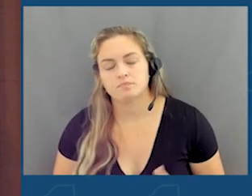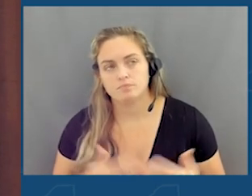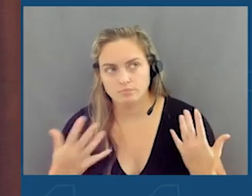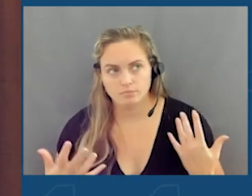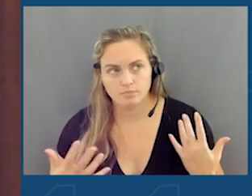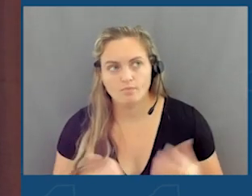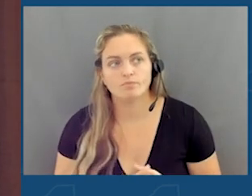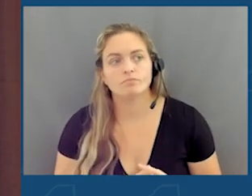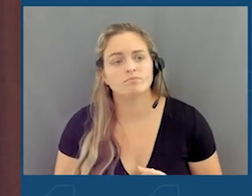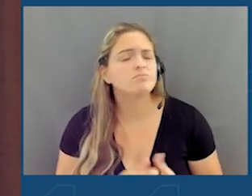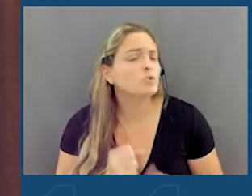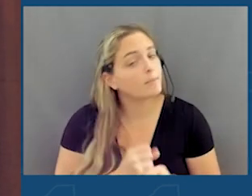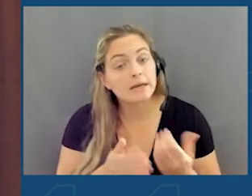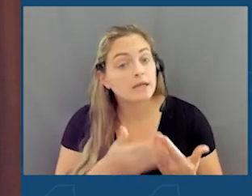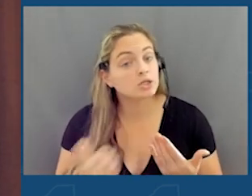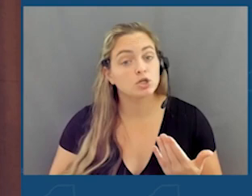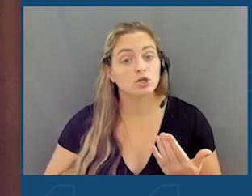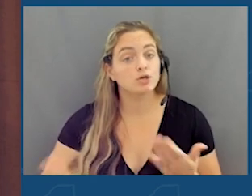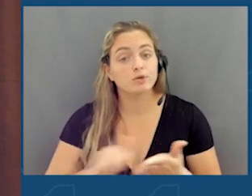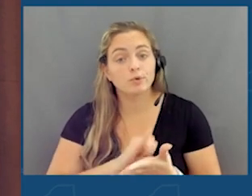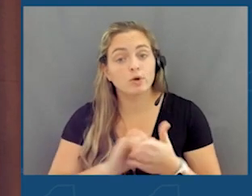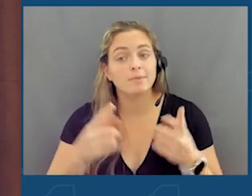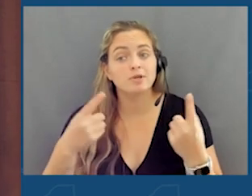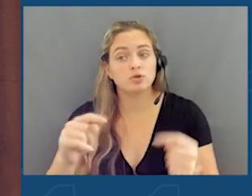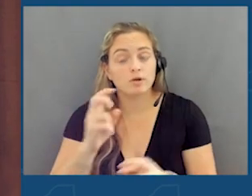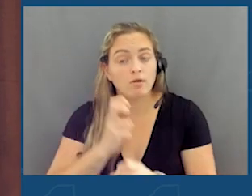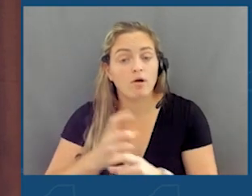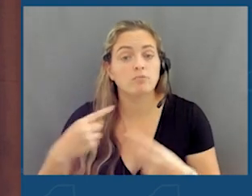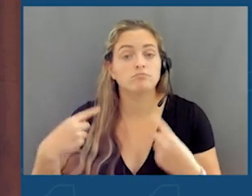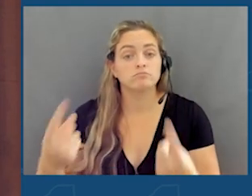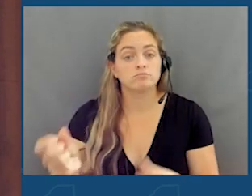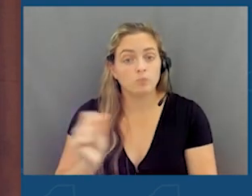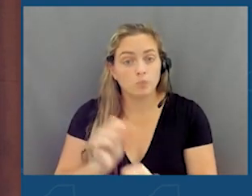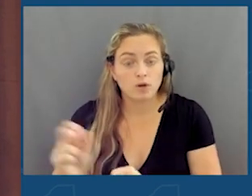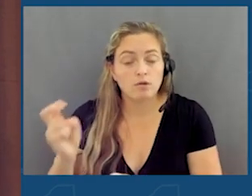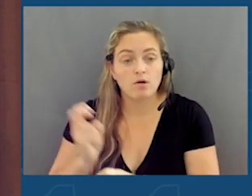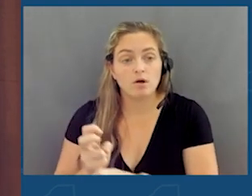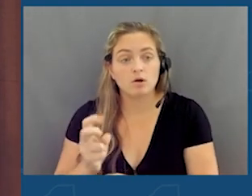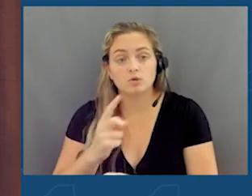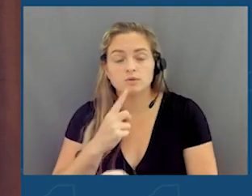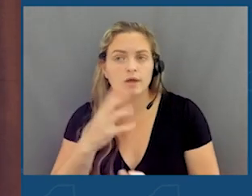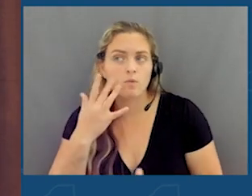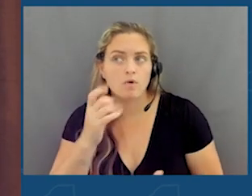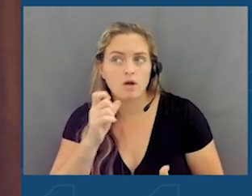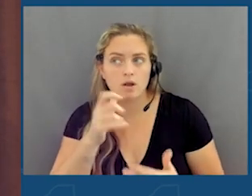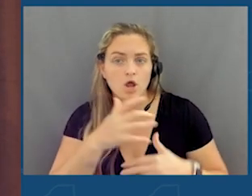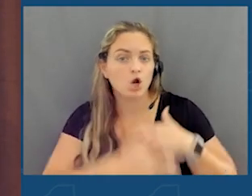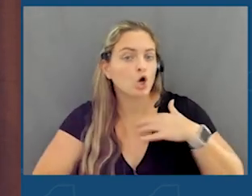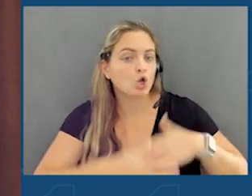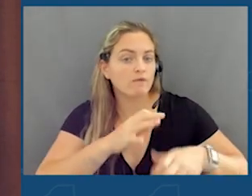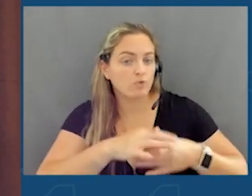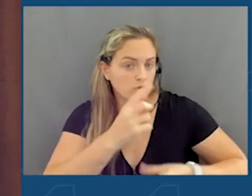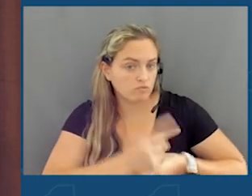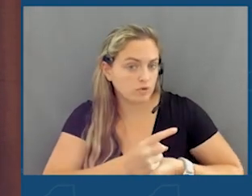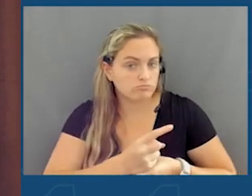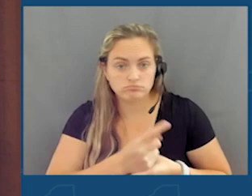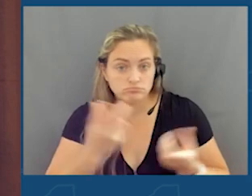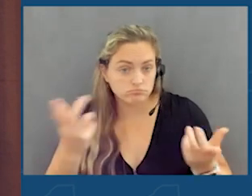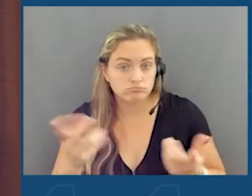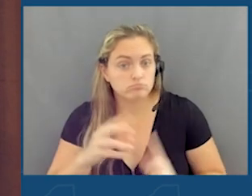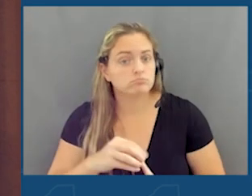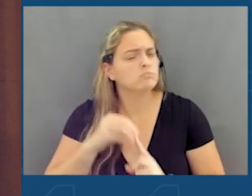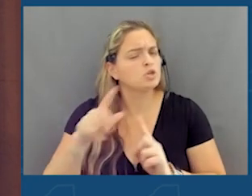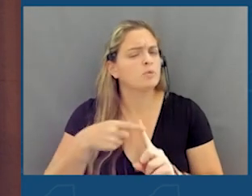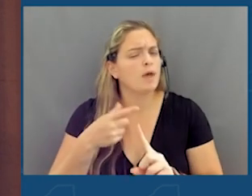So we made it easier. I mean, New York has been trying hard, our legislature working hard to say, why not have early voting, right? What's so special about